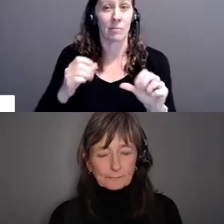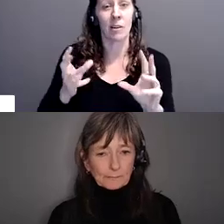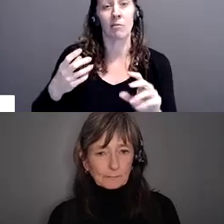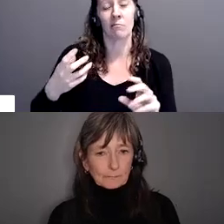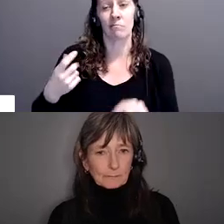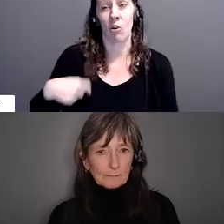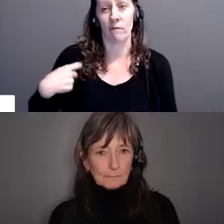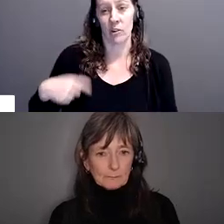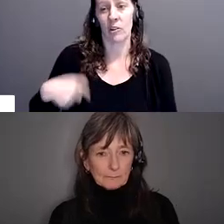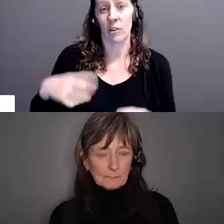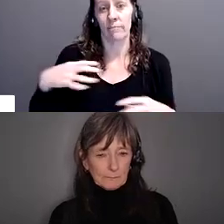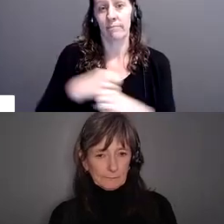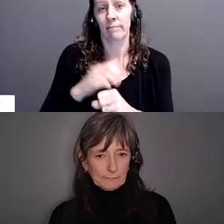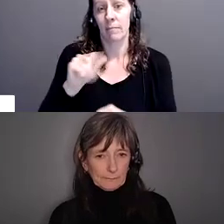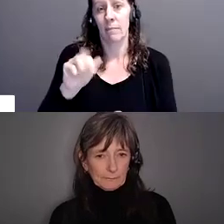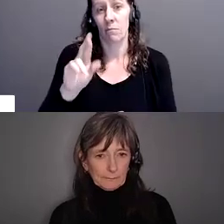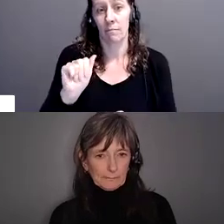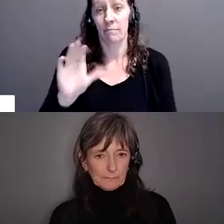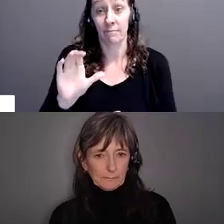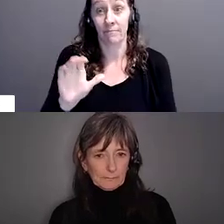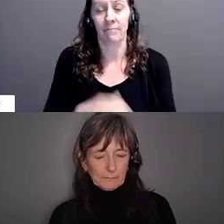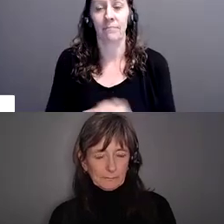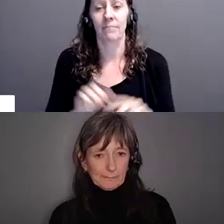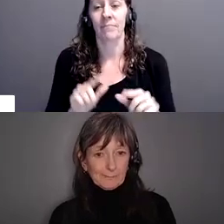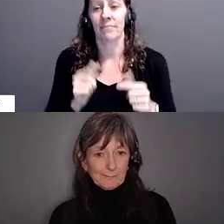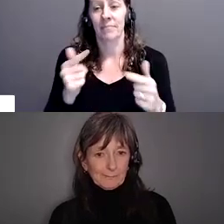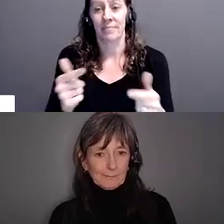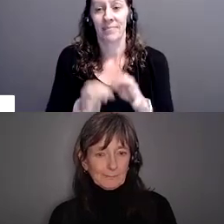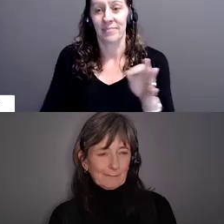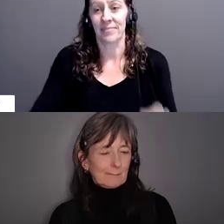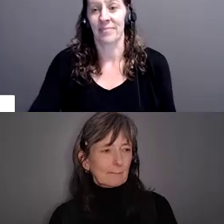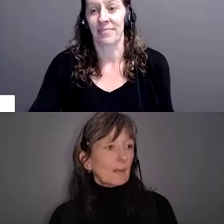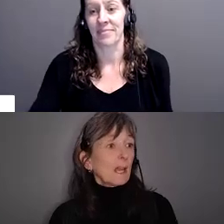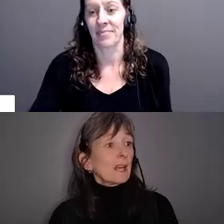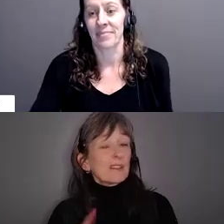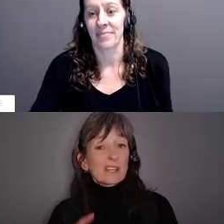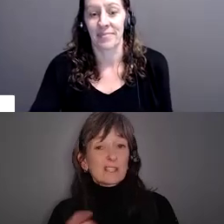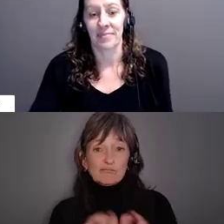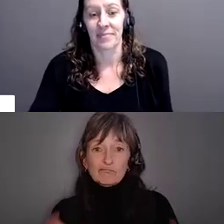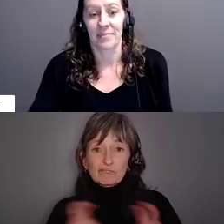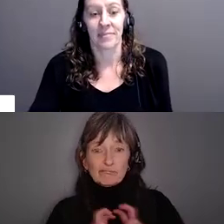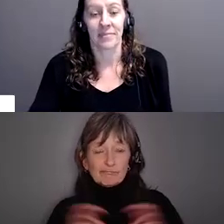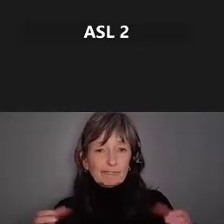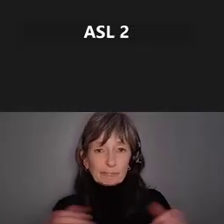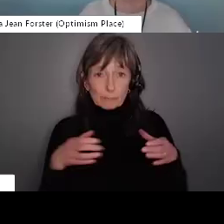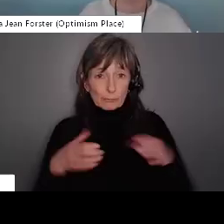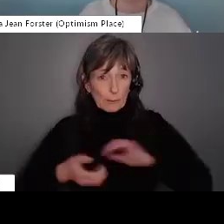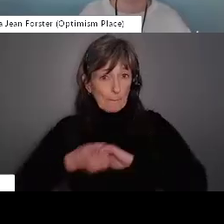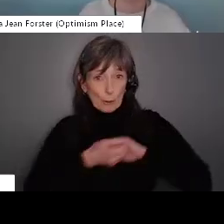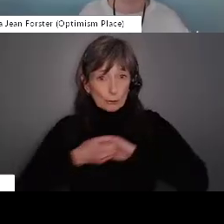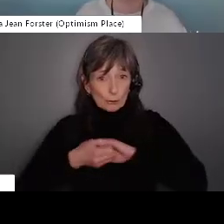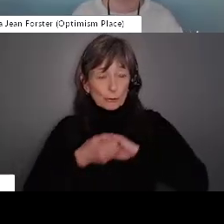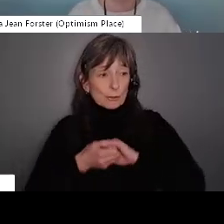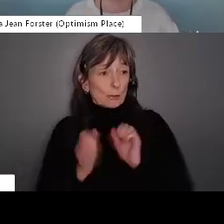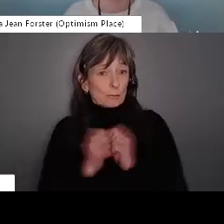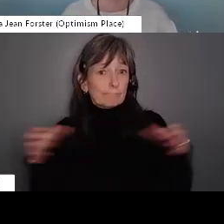collaborative table of partners who come together, and their purpose is to identify women in